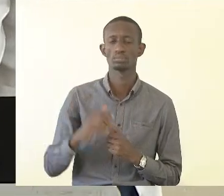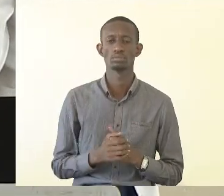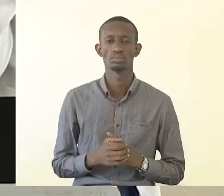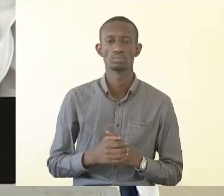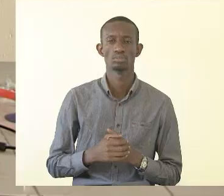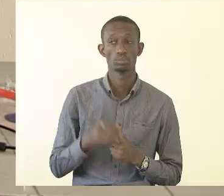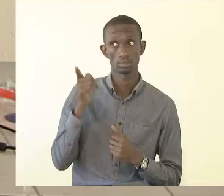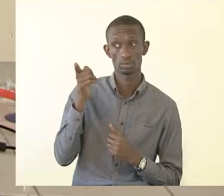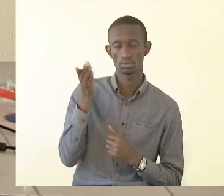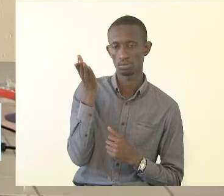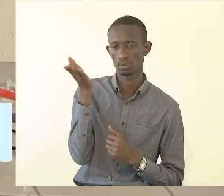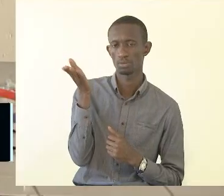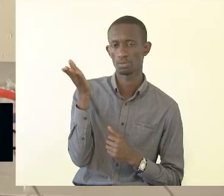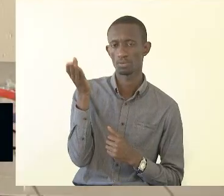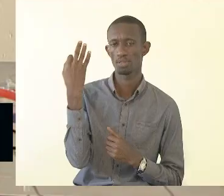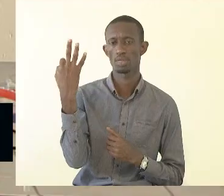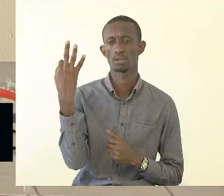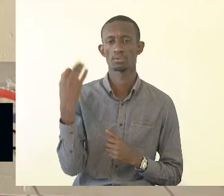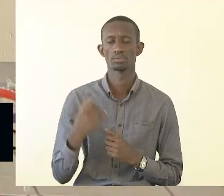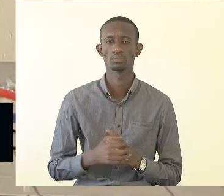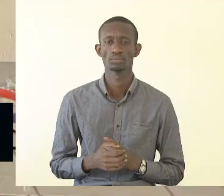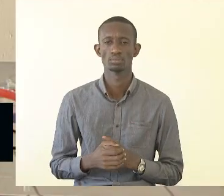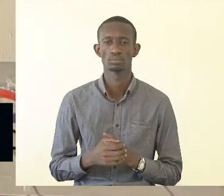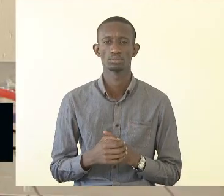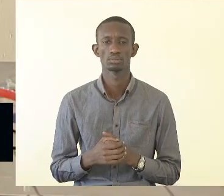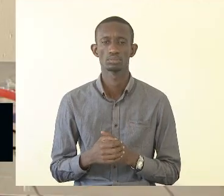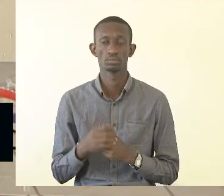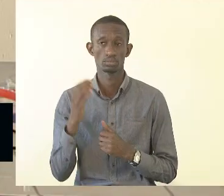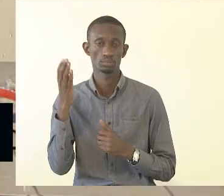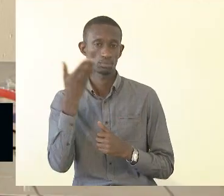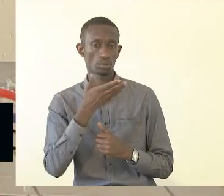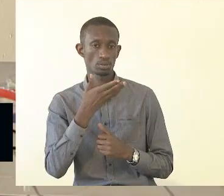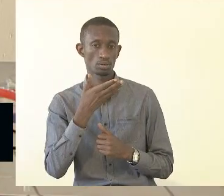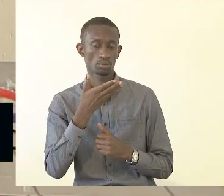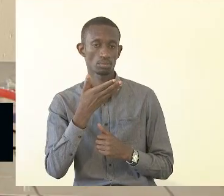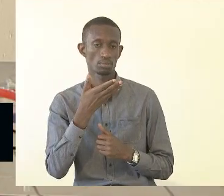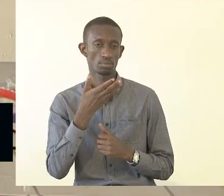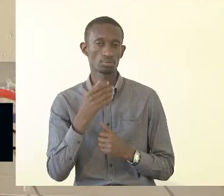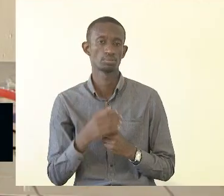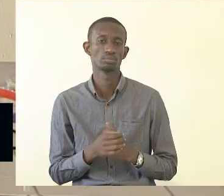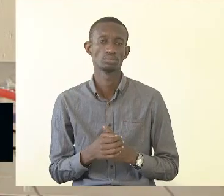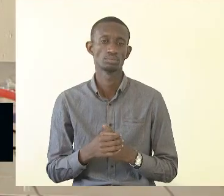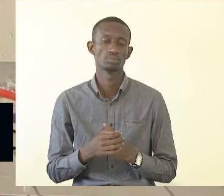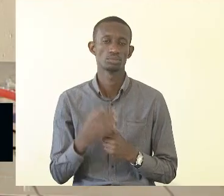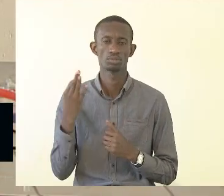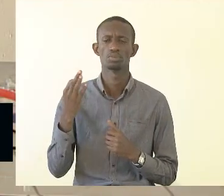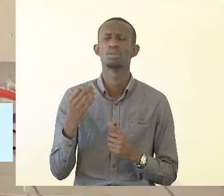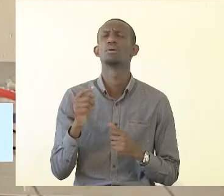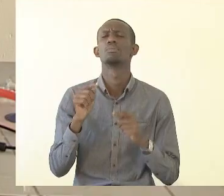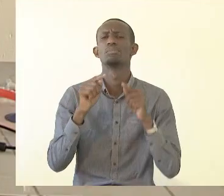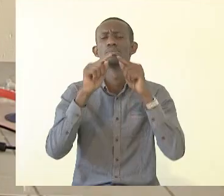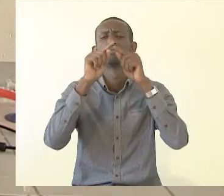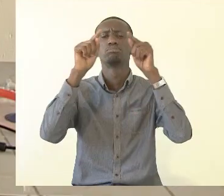3. This is another chlorine. This is another one. This is another chlorine. And this is another one. It is a